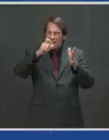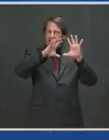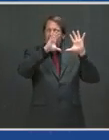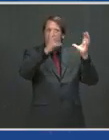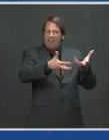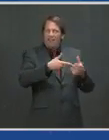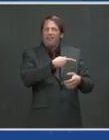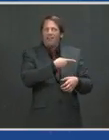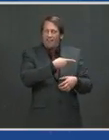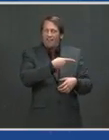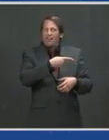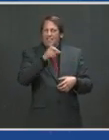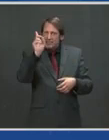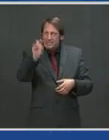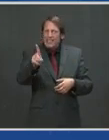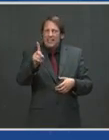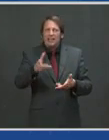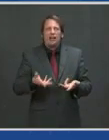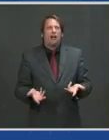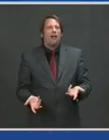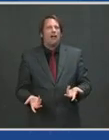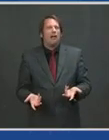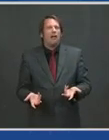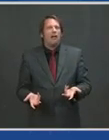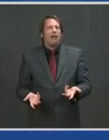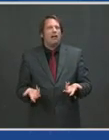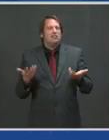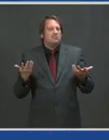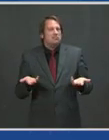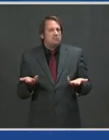$40 billion, et cetera. I could go on.